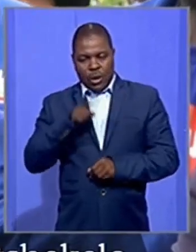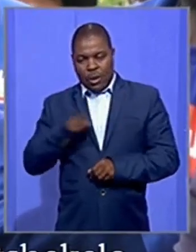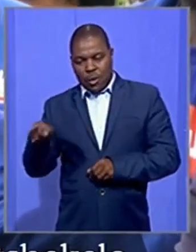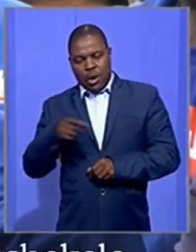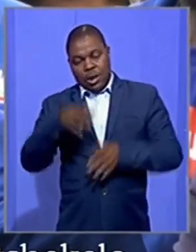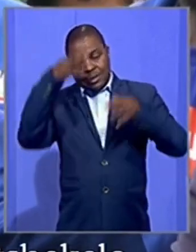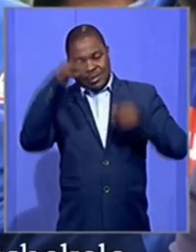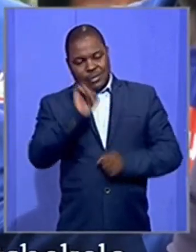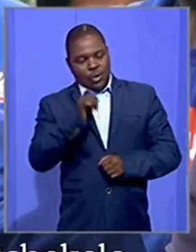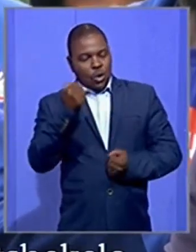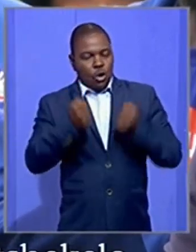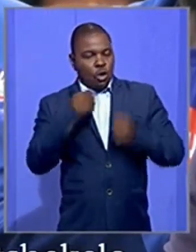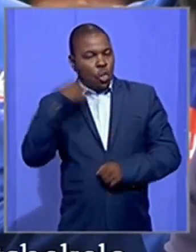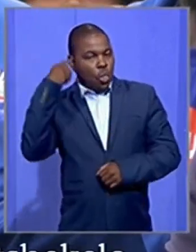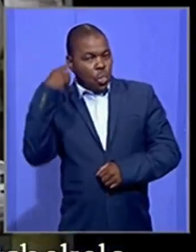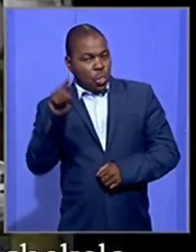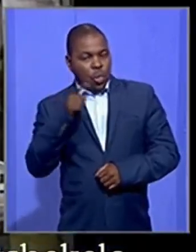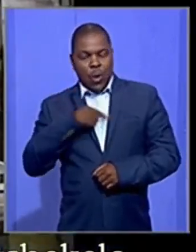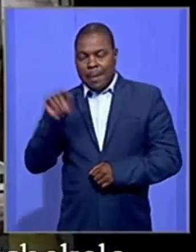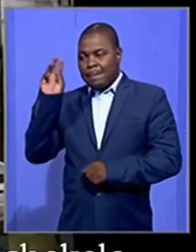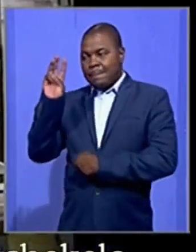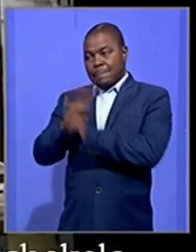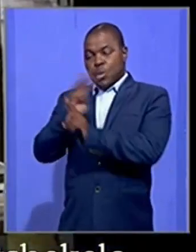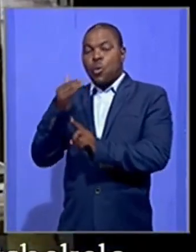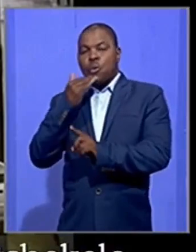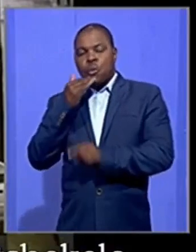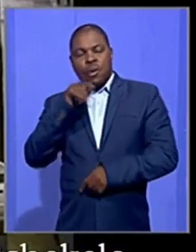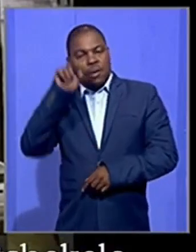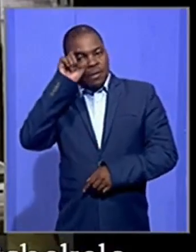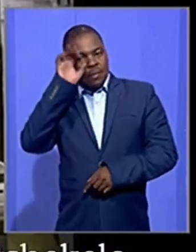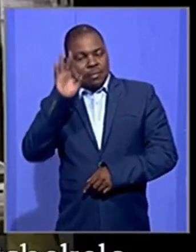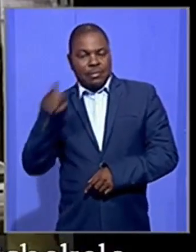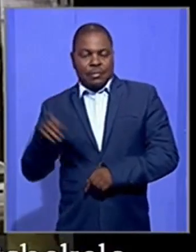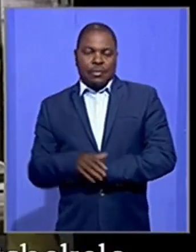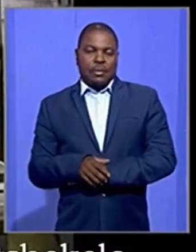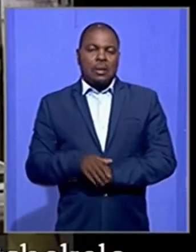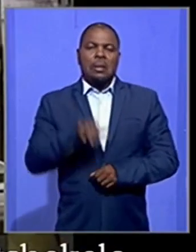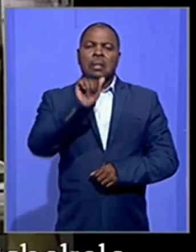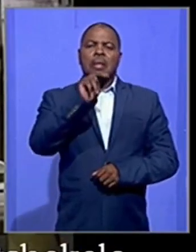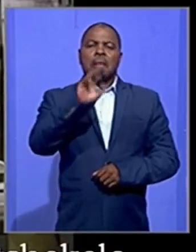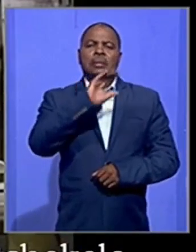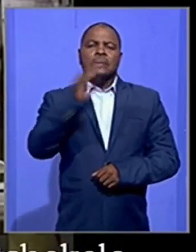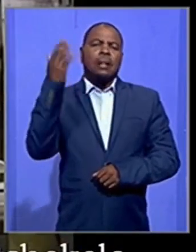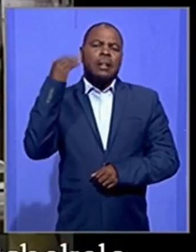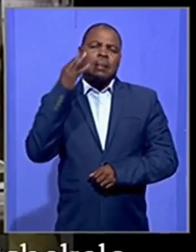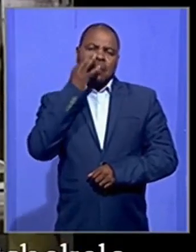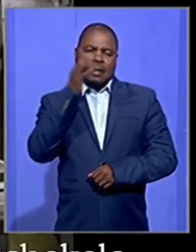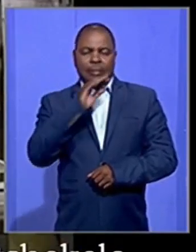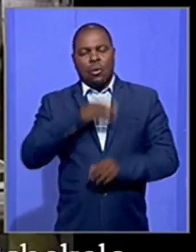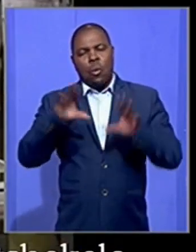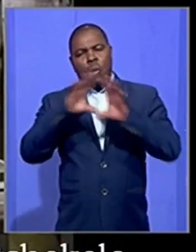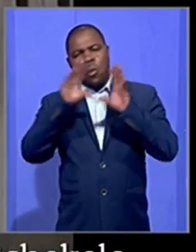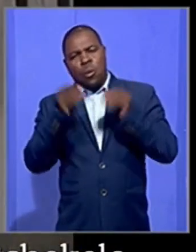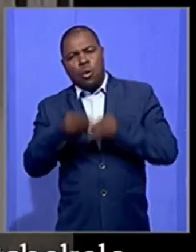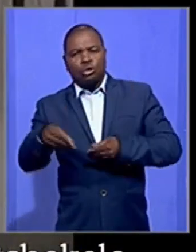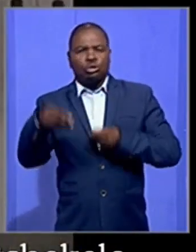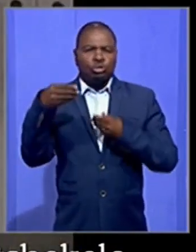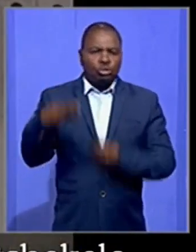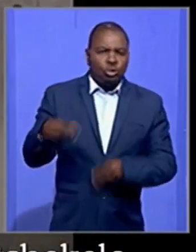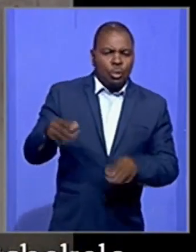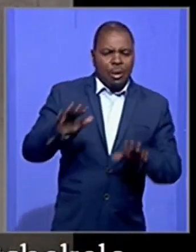against Secretary General Fikile Mbalula. Mo nakong e fetileng, ANC ka ile fa e reteletswe ke go bona ditlankana tsotlhe tse di malebana